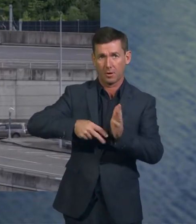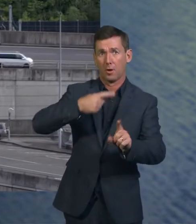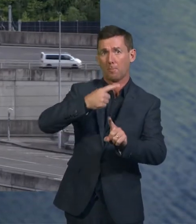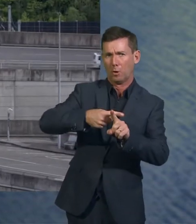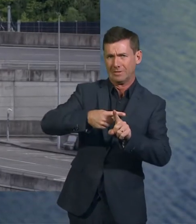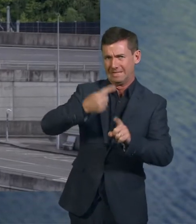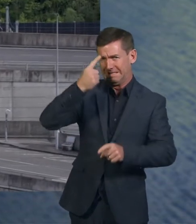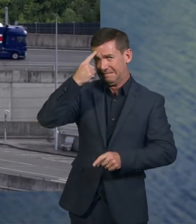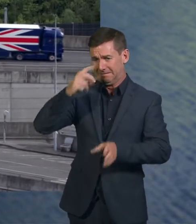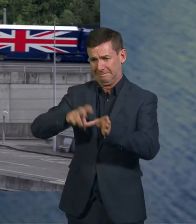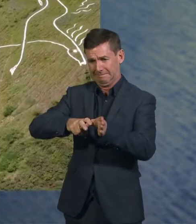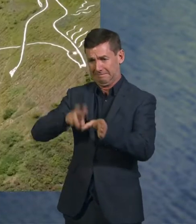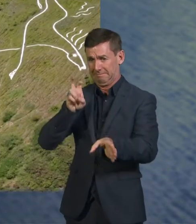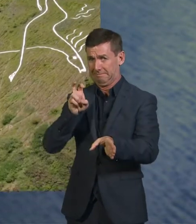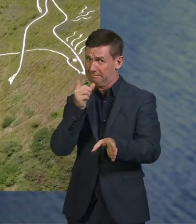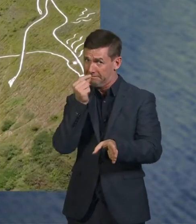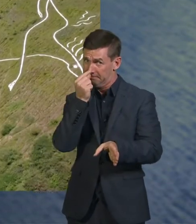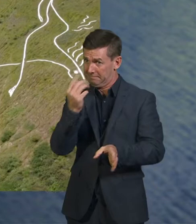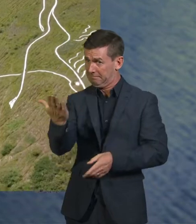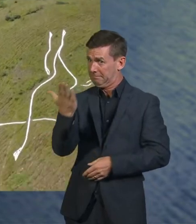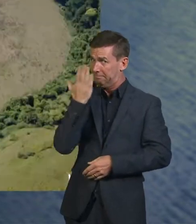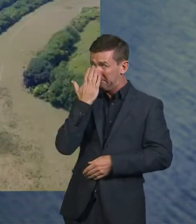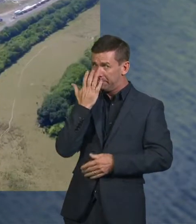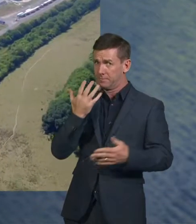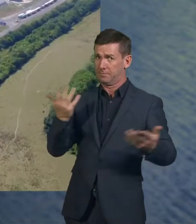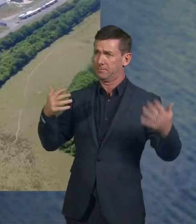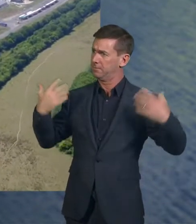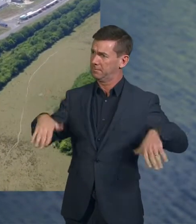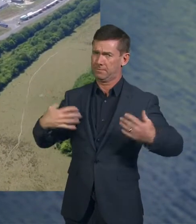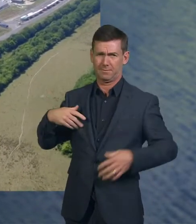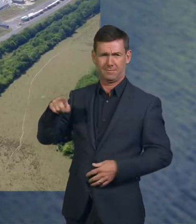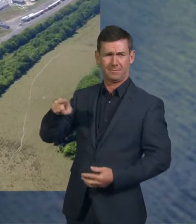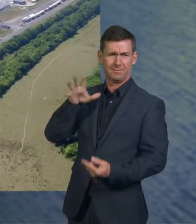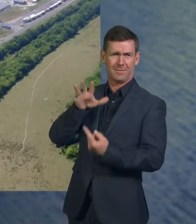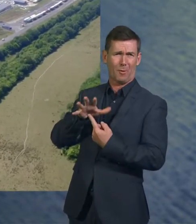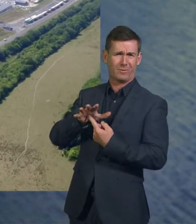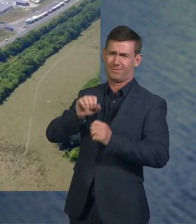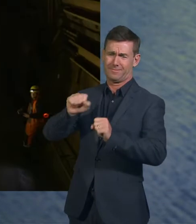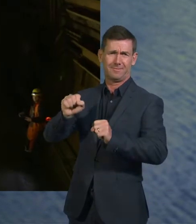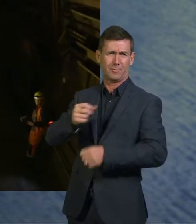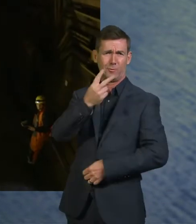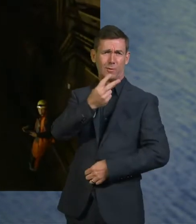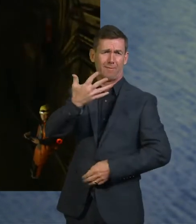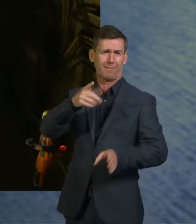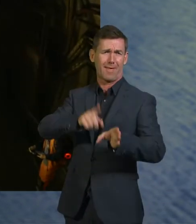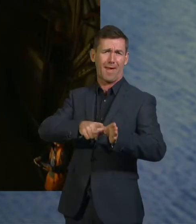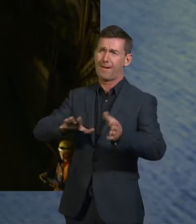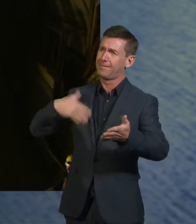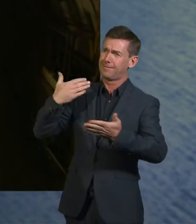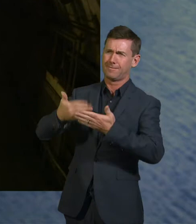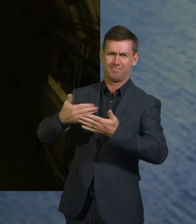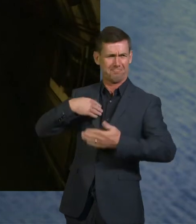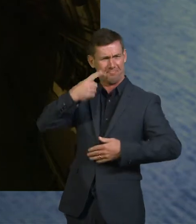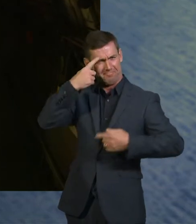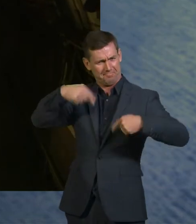and Brexit. It's an historic moment for this iconic landmark. The perfect time to go behind the